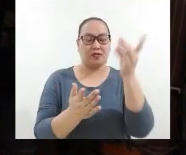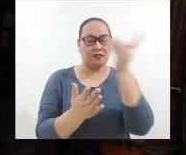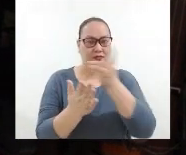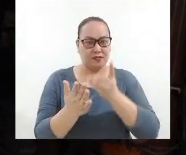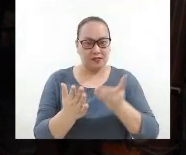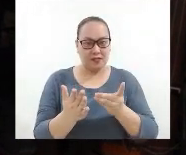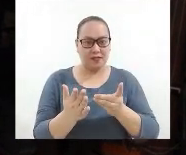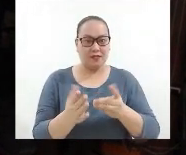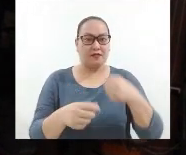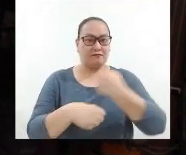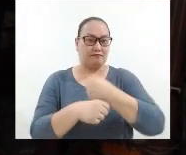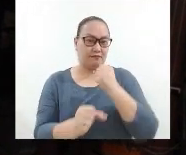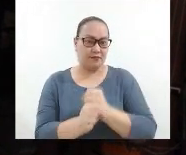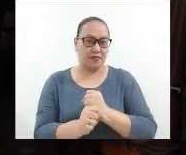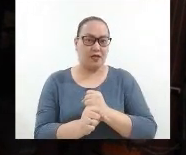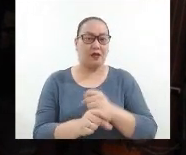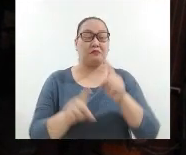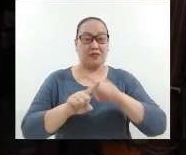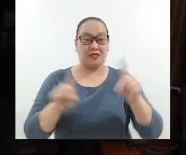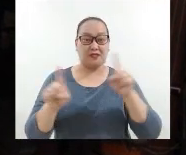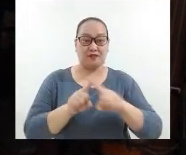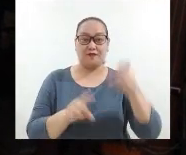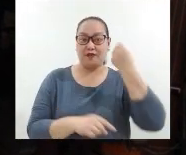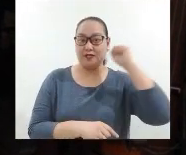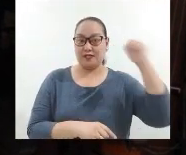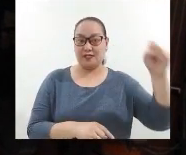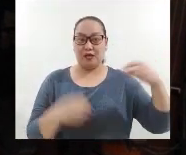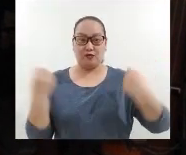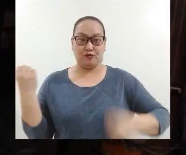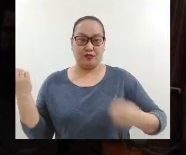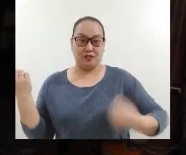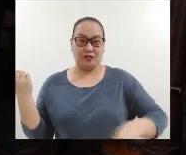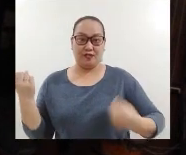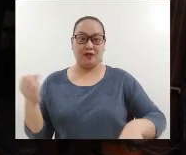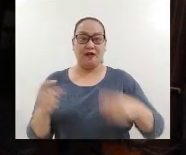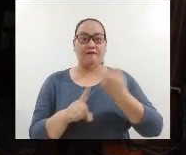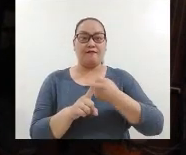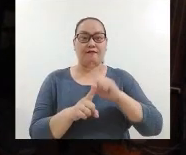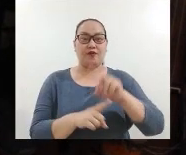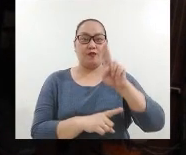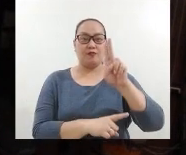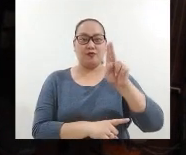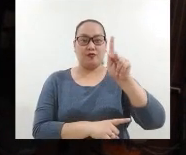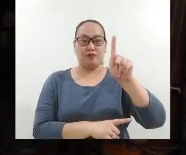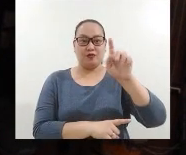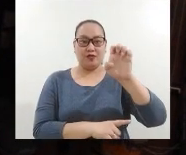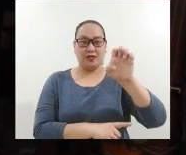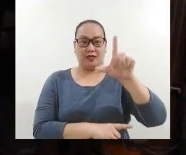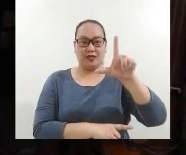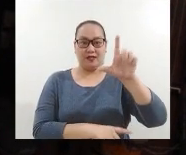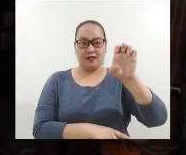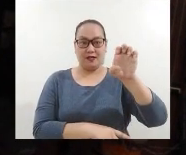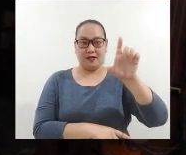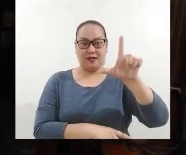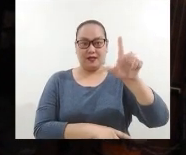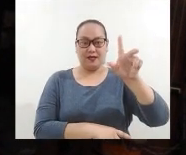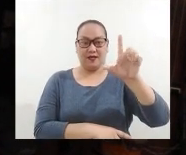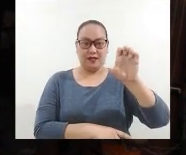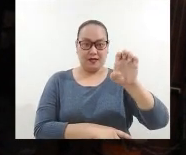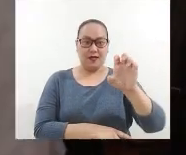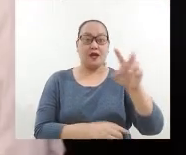craftsmanship. Kaya naman magkaiba ang tunog ng gitara sa ukulele o maging ang violin sa